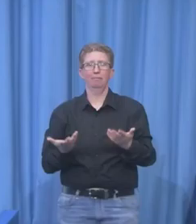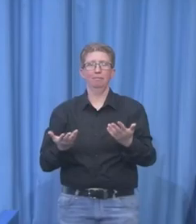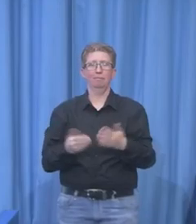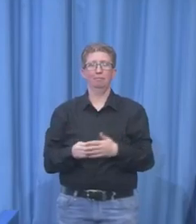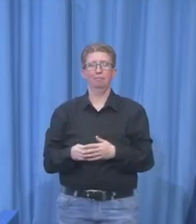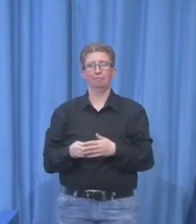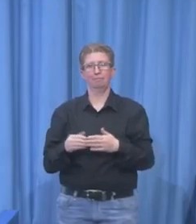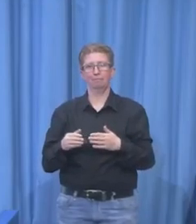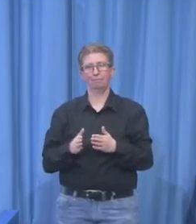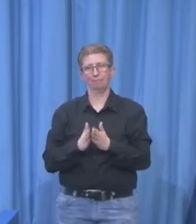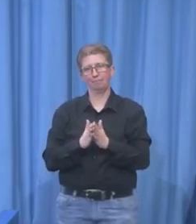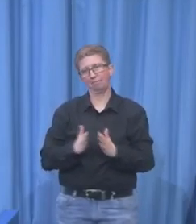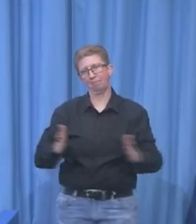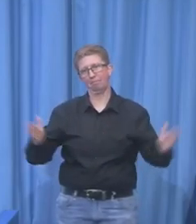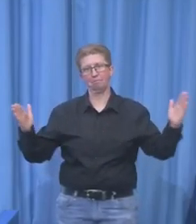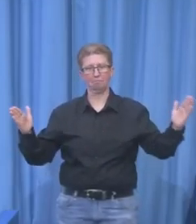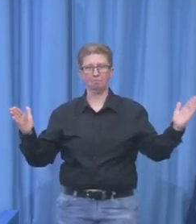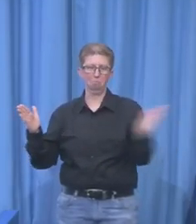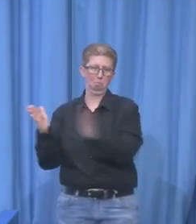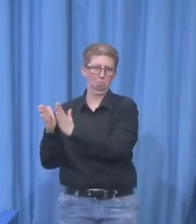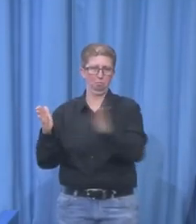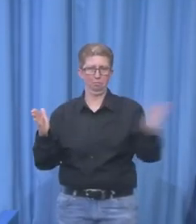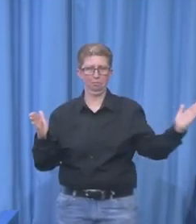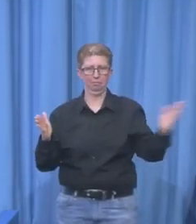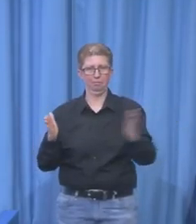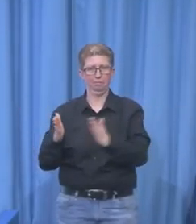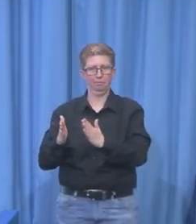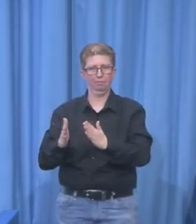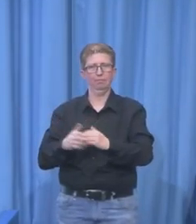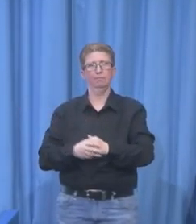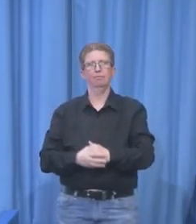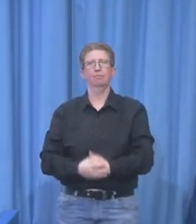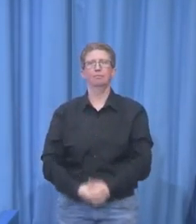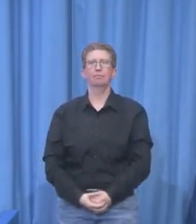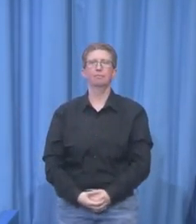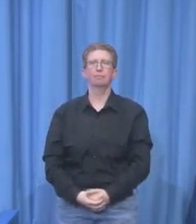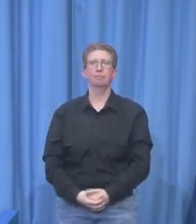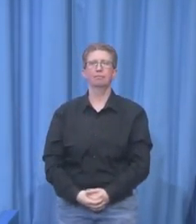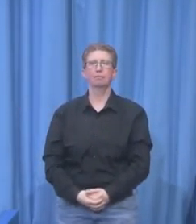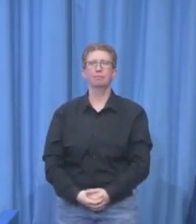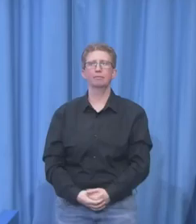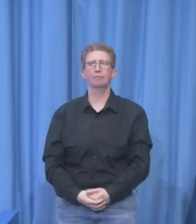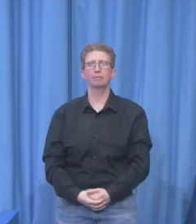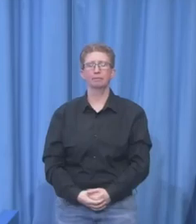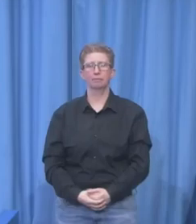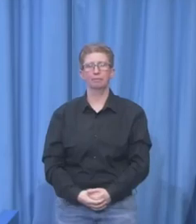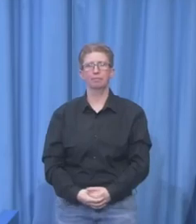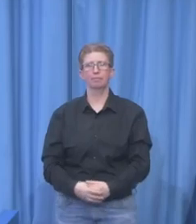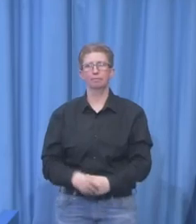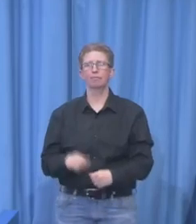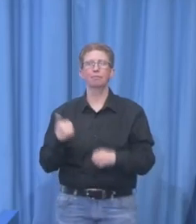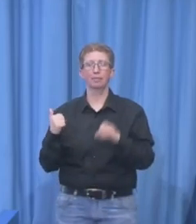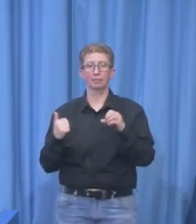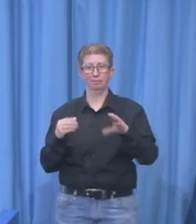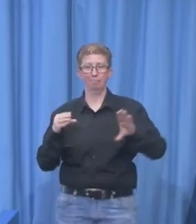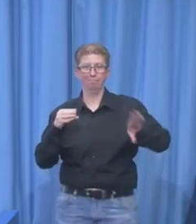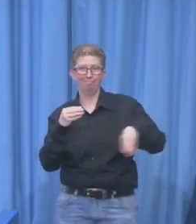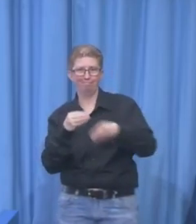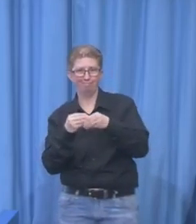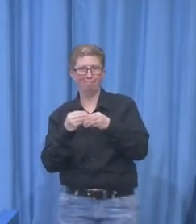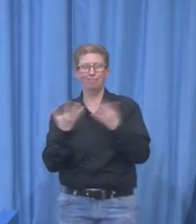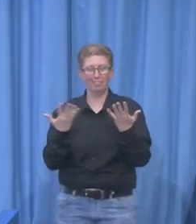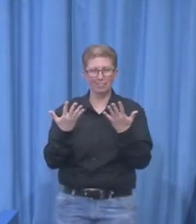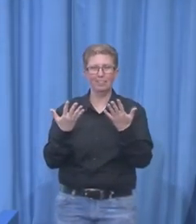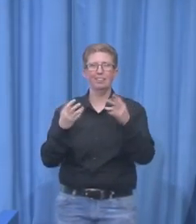And I can speak to the rotations as well. We like the rotations to be at least 10